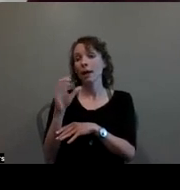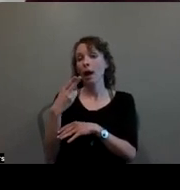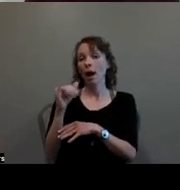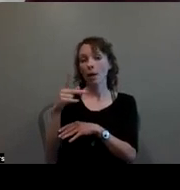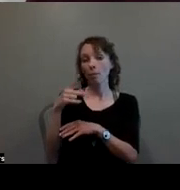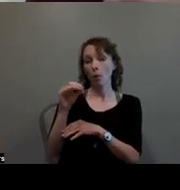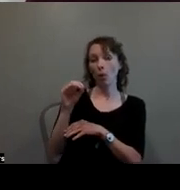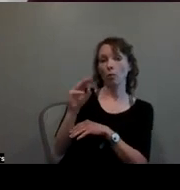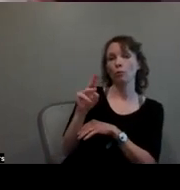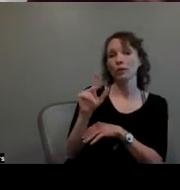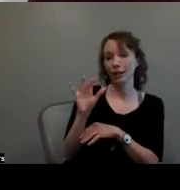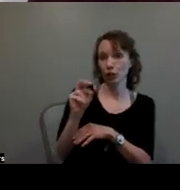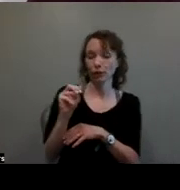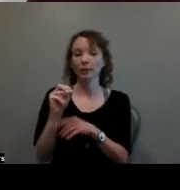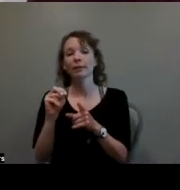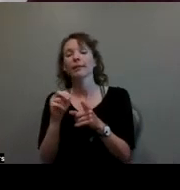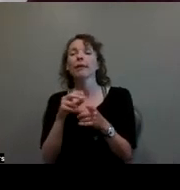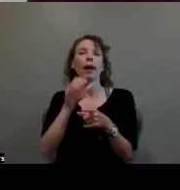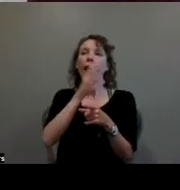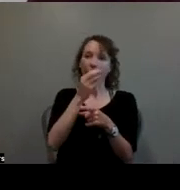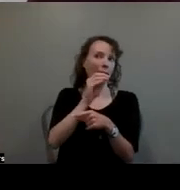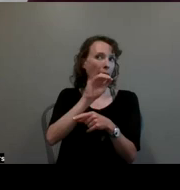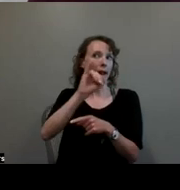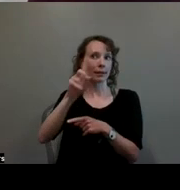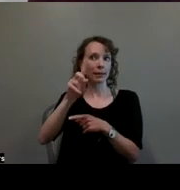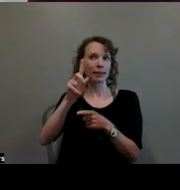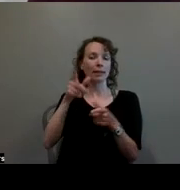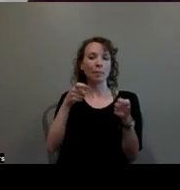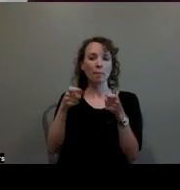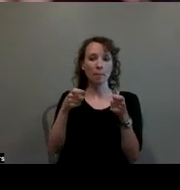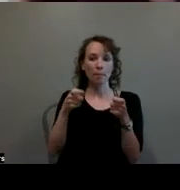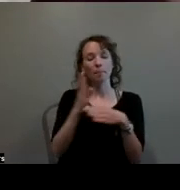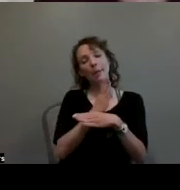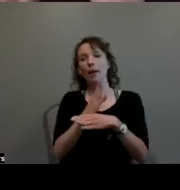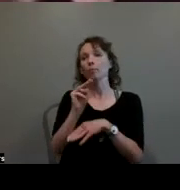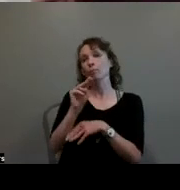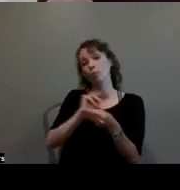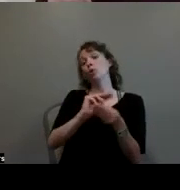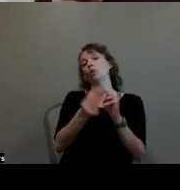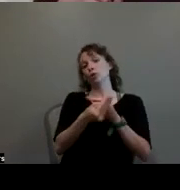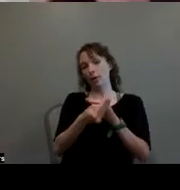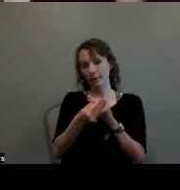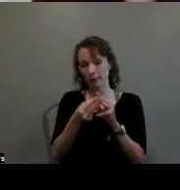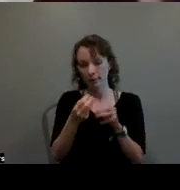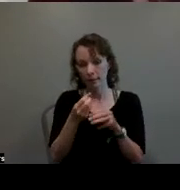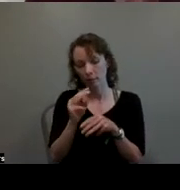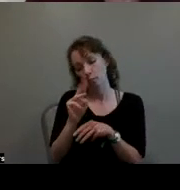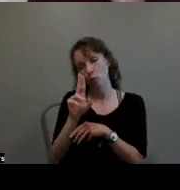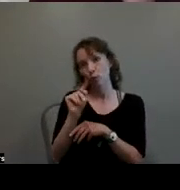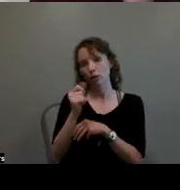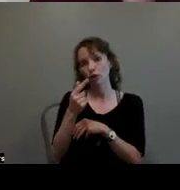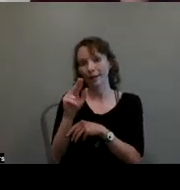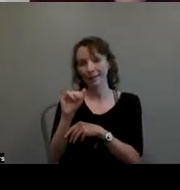centers and AID mediated mutagenesis. We know that even, there's this great paper